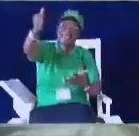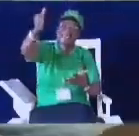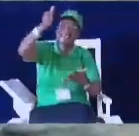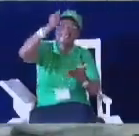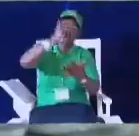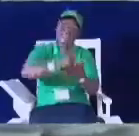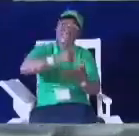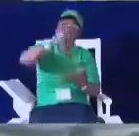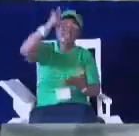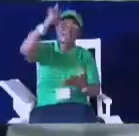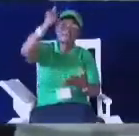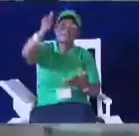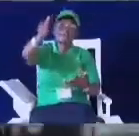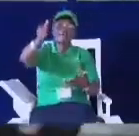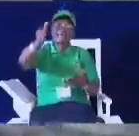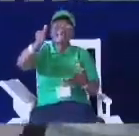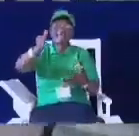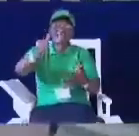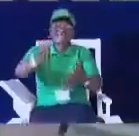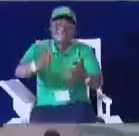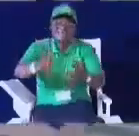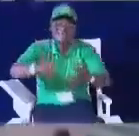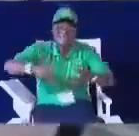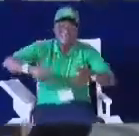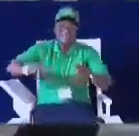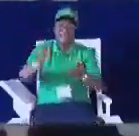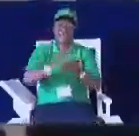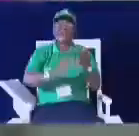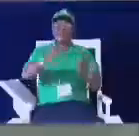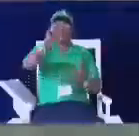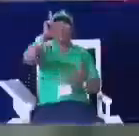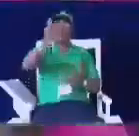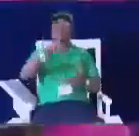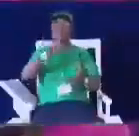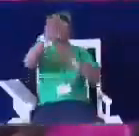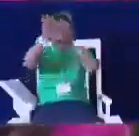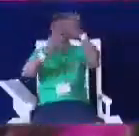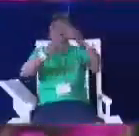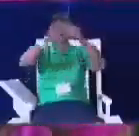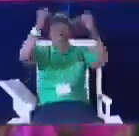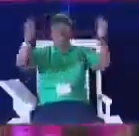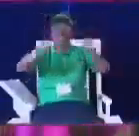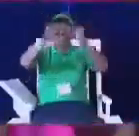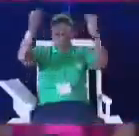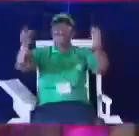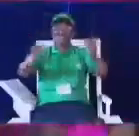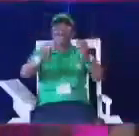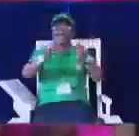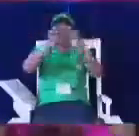Amen. Well, let someone shout hallelujah.